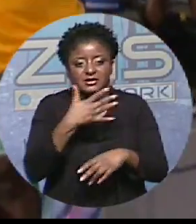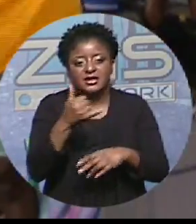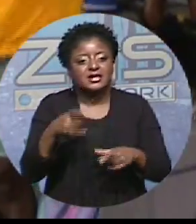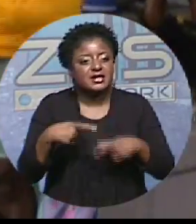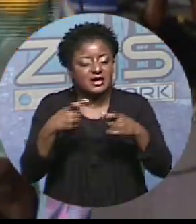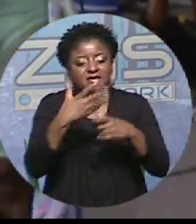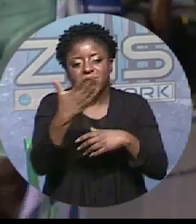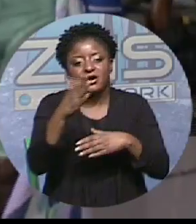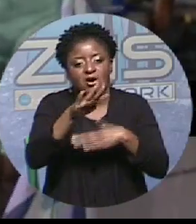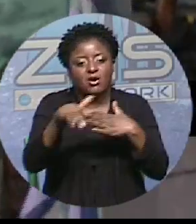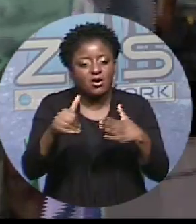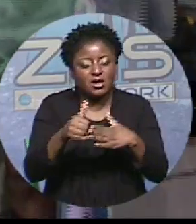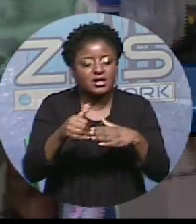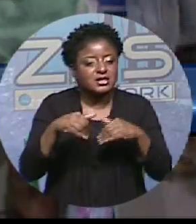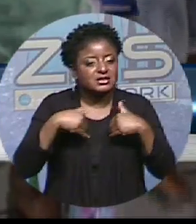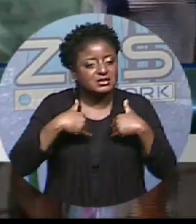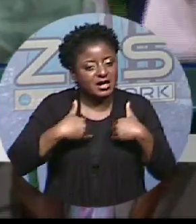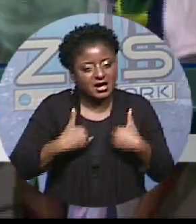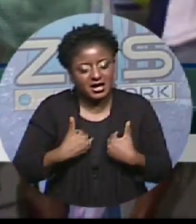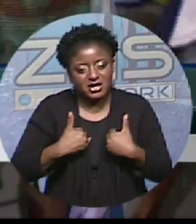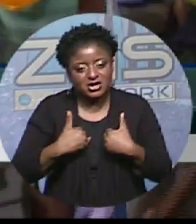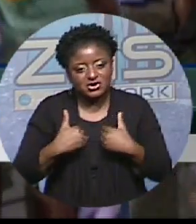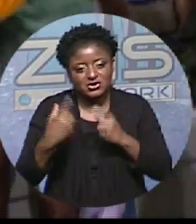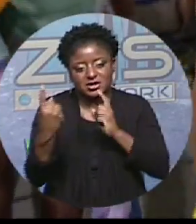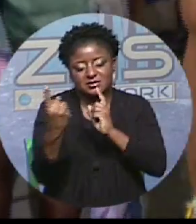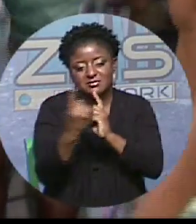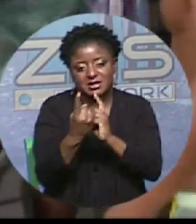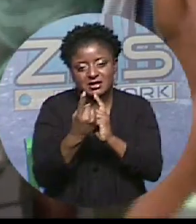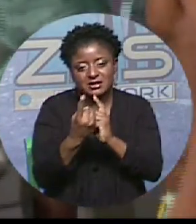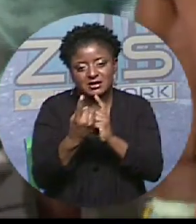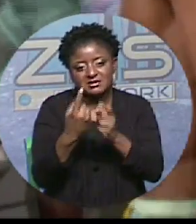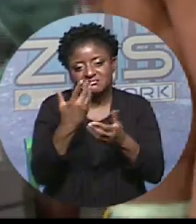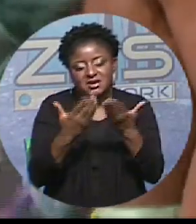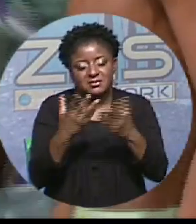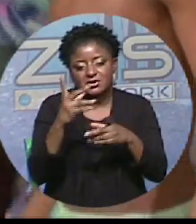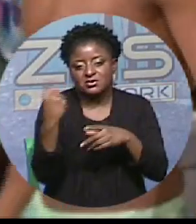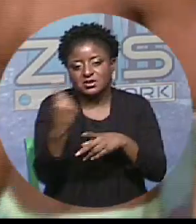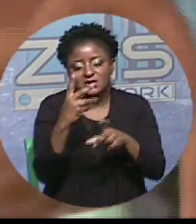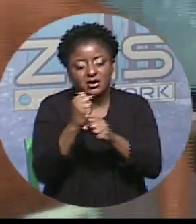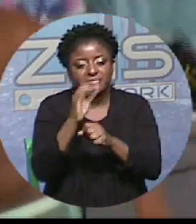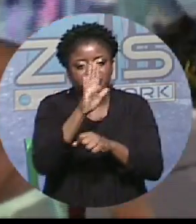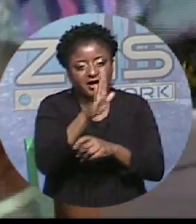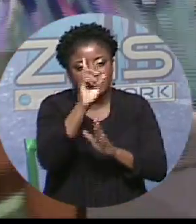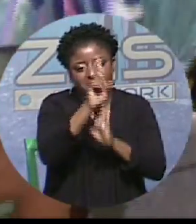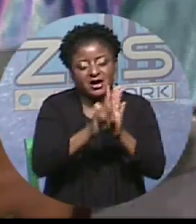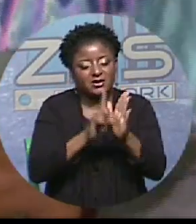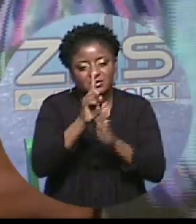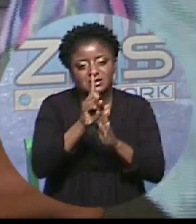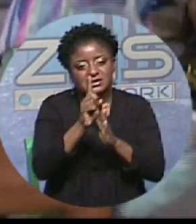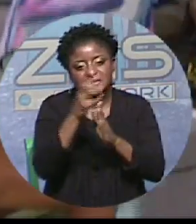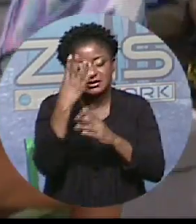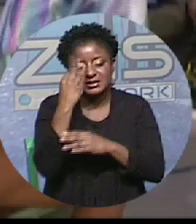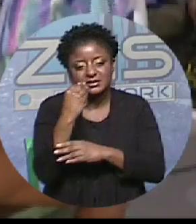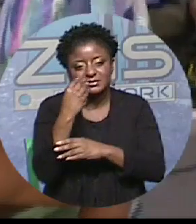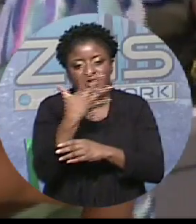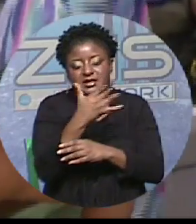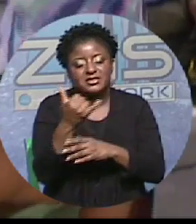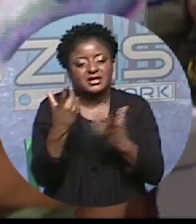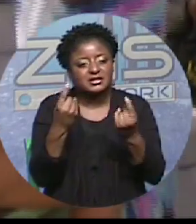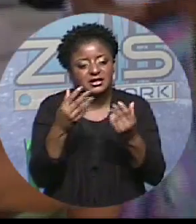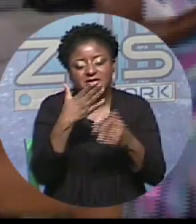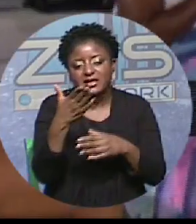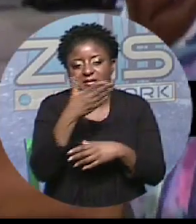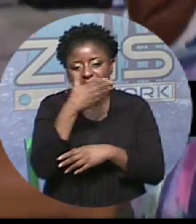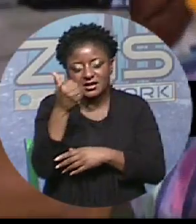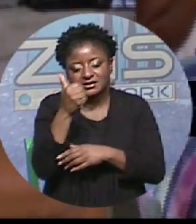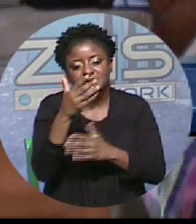meet. We're getting about 5 hours of sleep a night, but I feel as if they actually did perform to their best and surpass their best sometimes